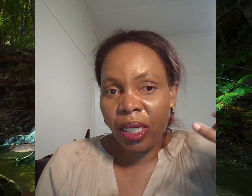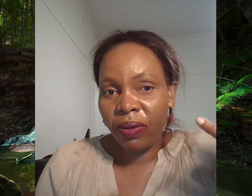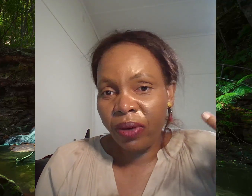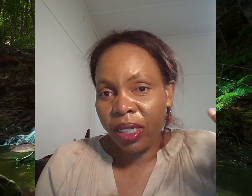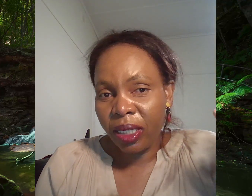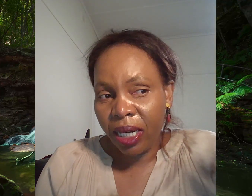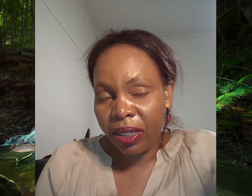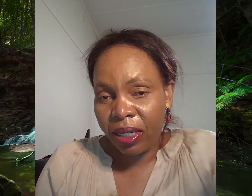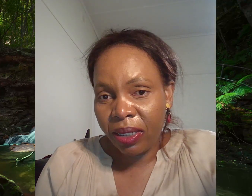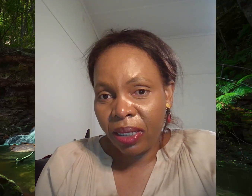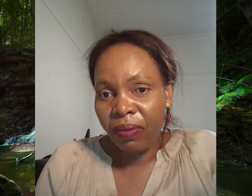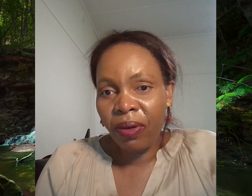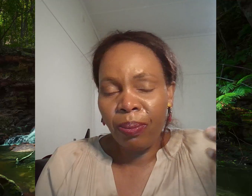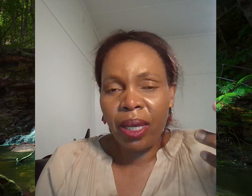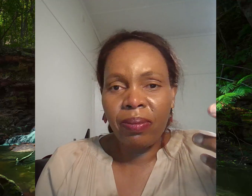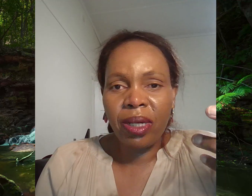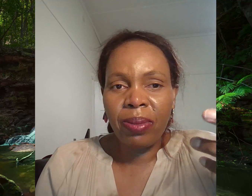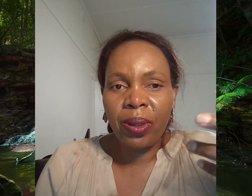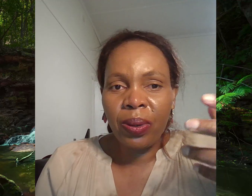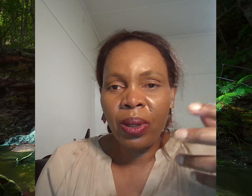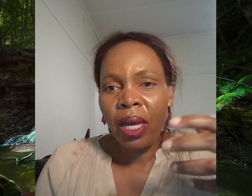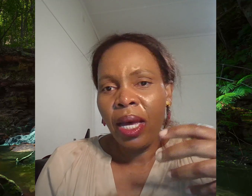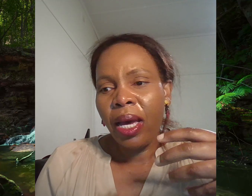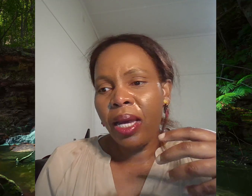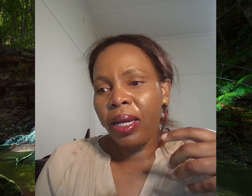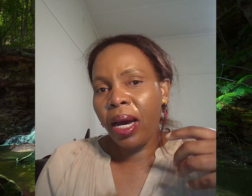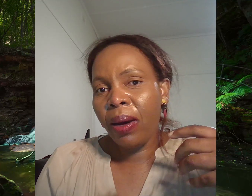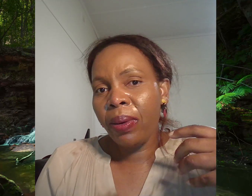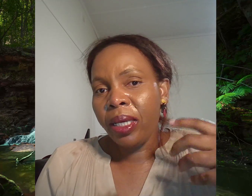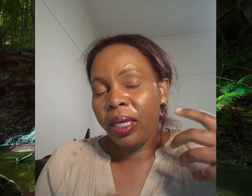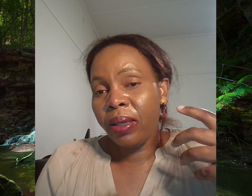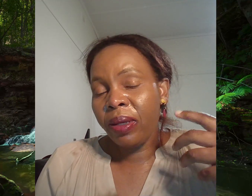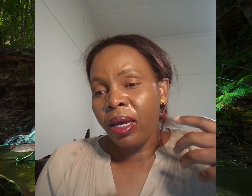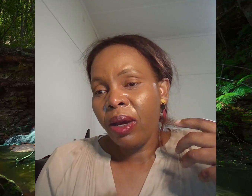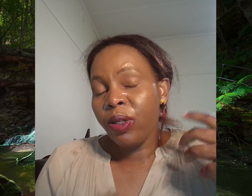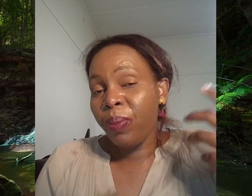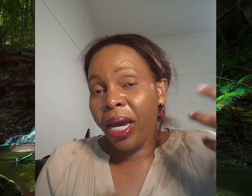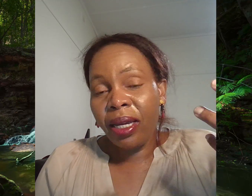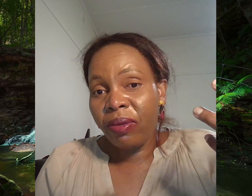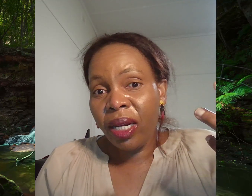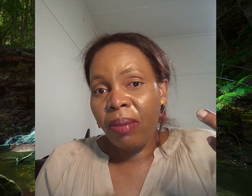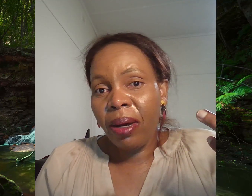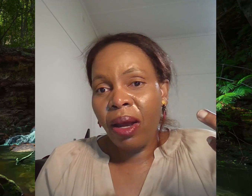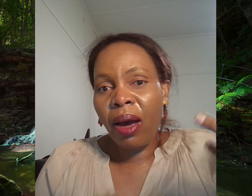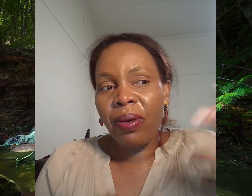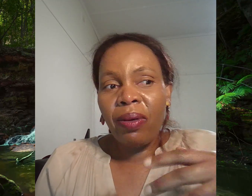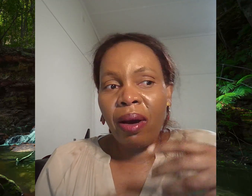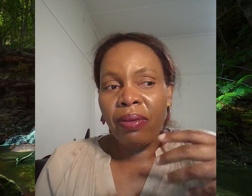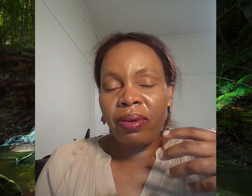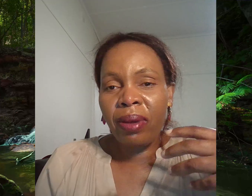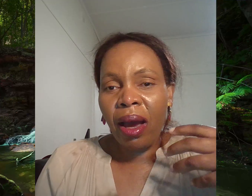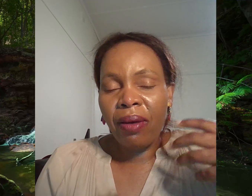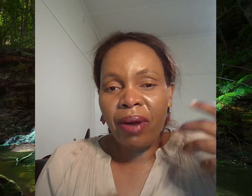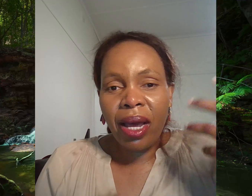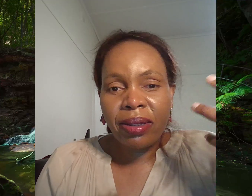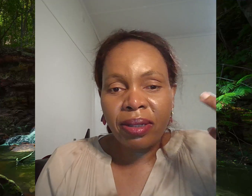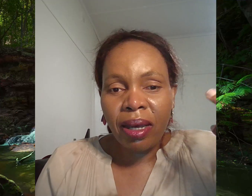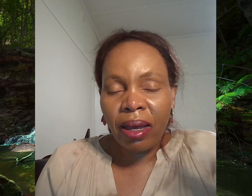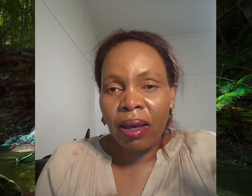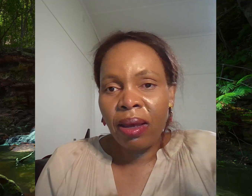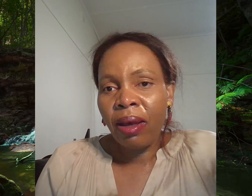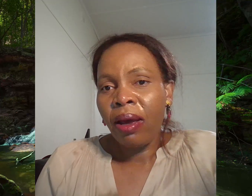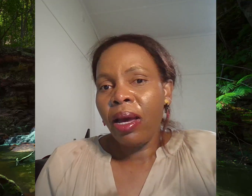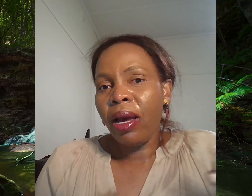who was working for intelligence for BMW, and how he was bragging really about how he